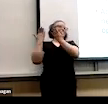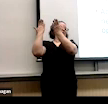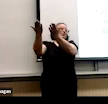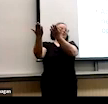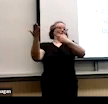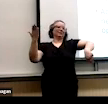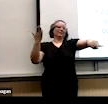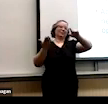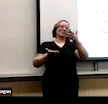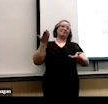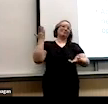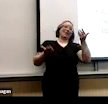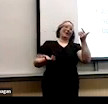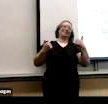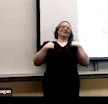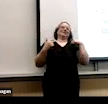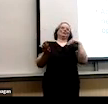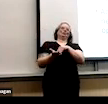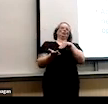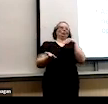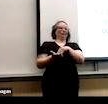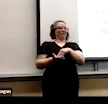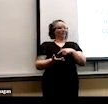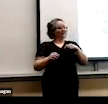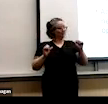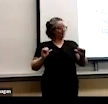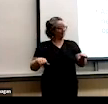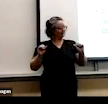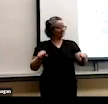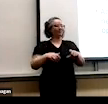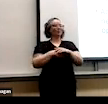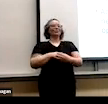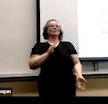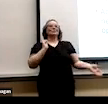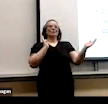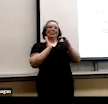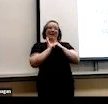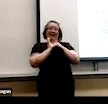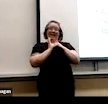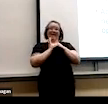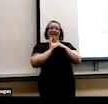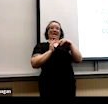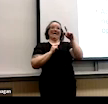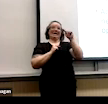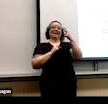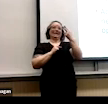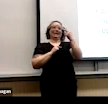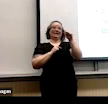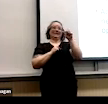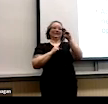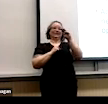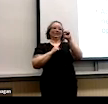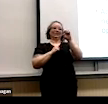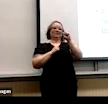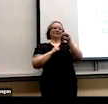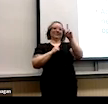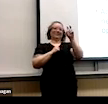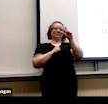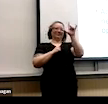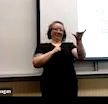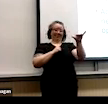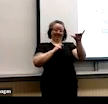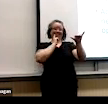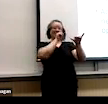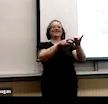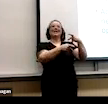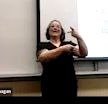when it occurs. So as someone who works on the pediatric side in the Thames Valley Children's Center in a clinic with a nurse who's wonderful, her name's Kaylee, I don't know if she's